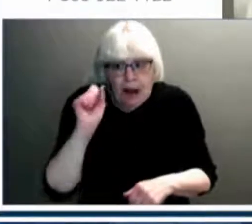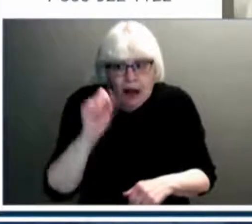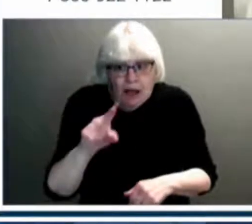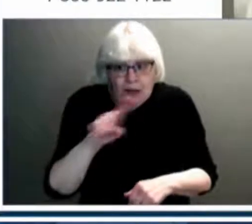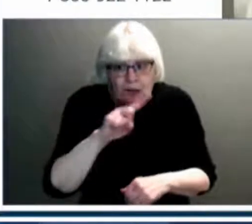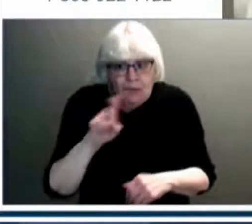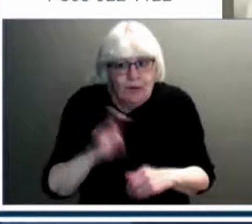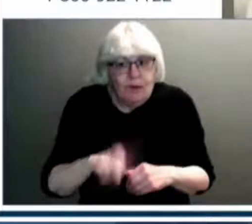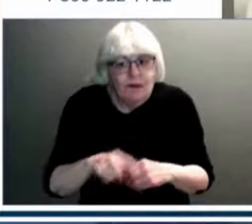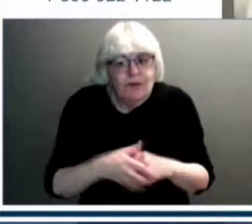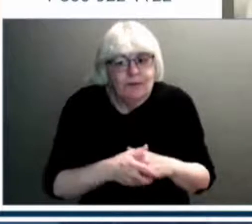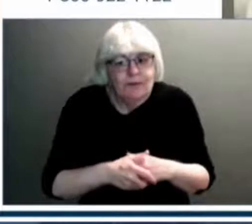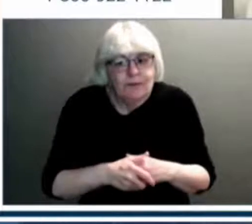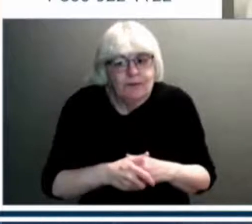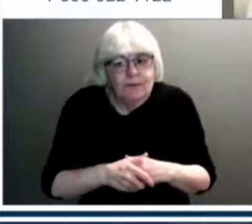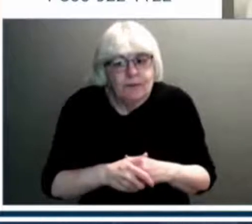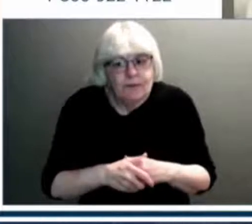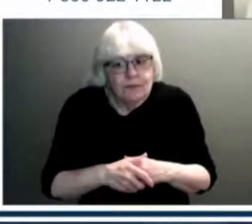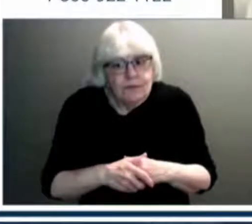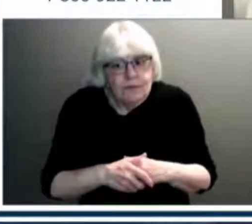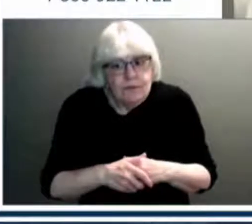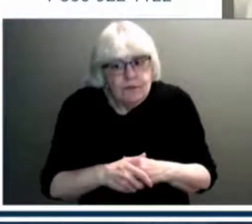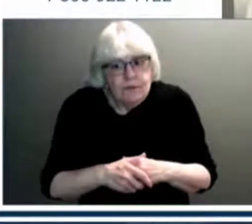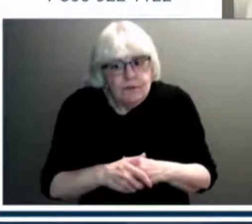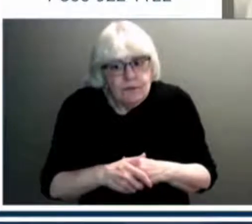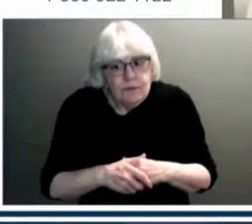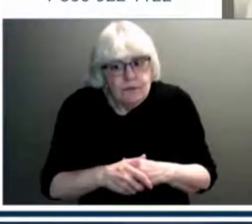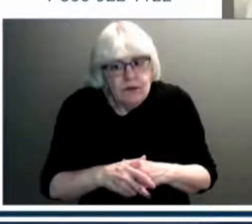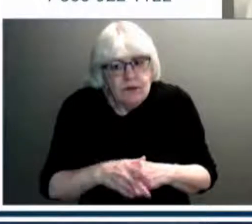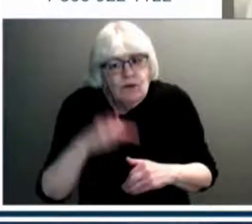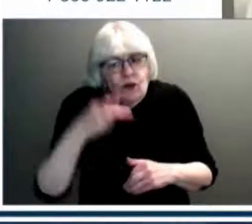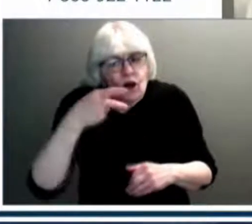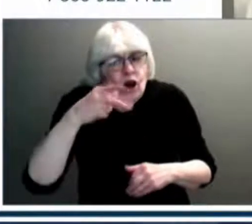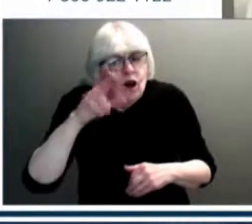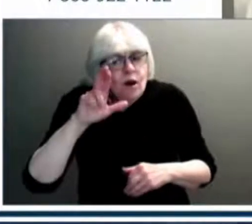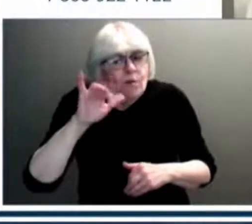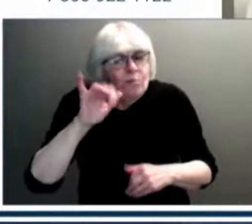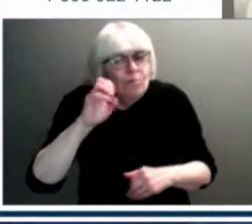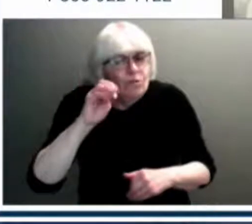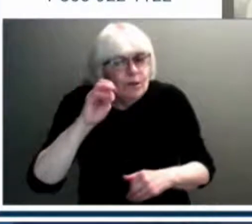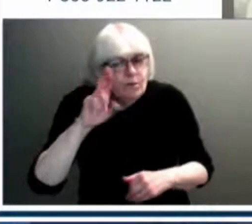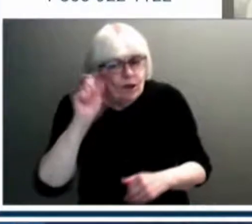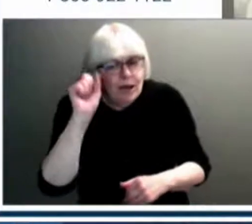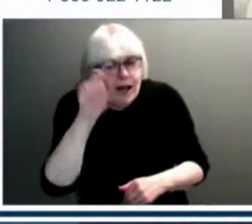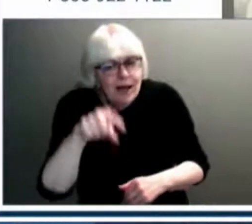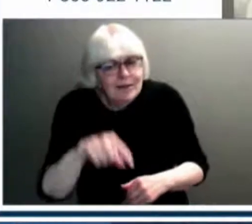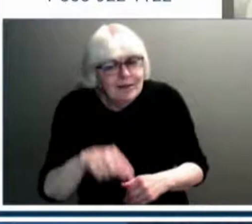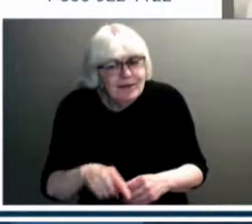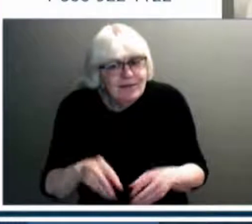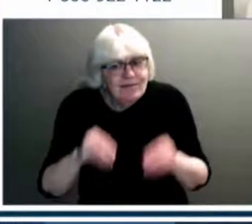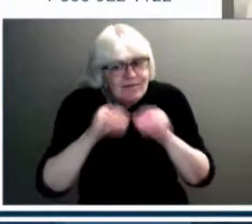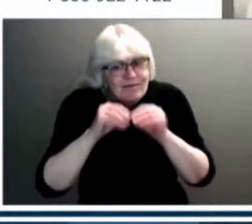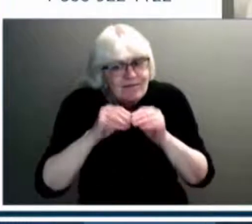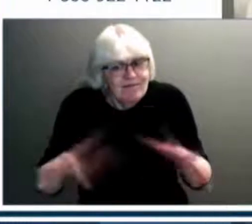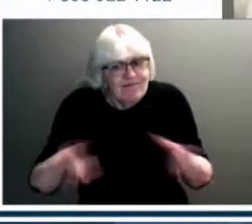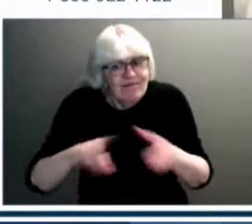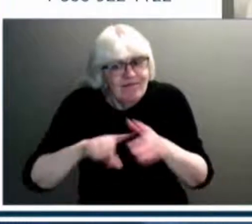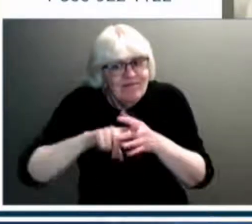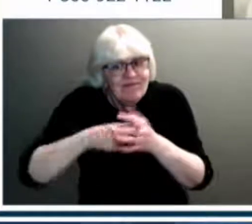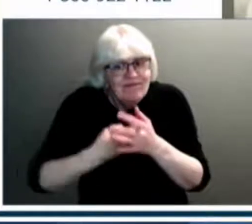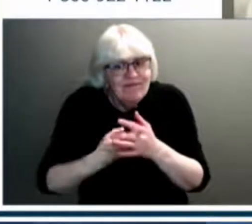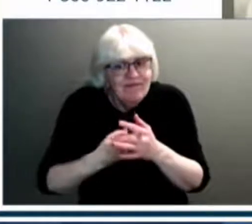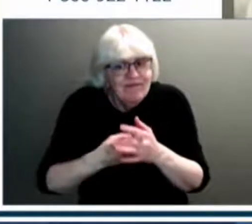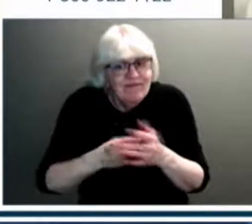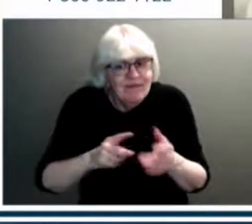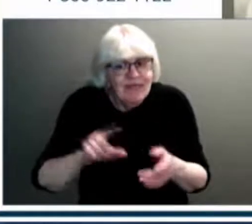Premier, in 2020, when the pandemic started that summer, there was something called a pandemic premium